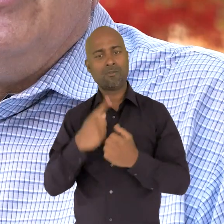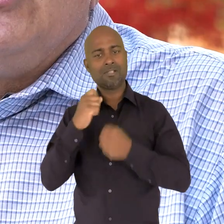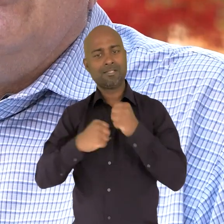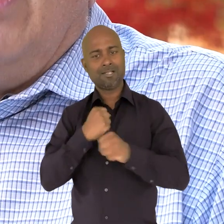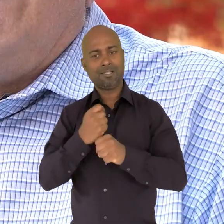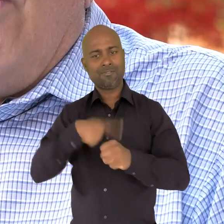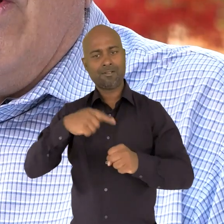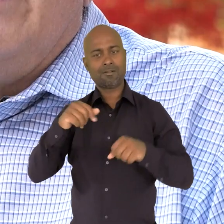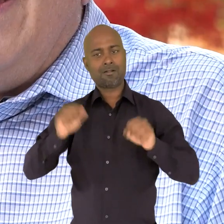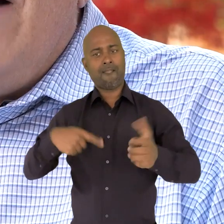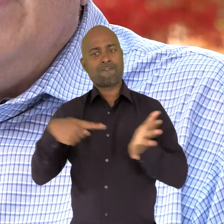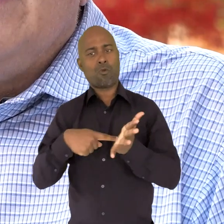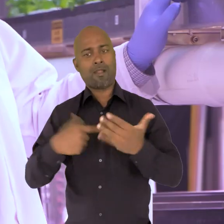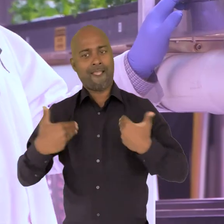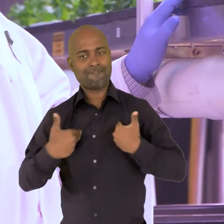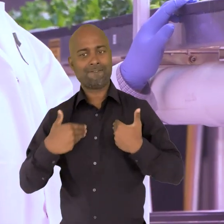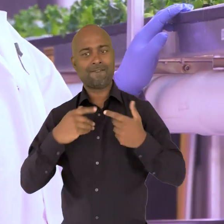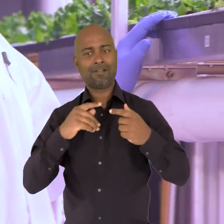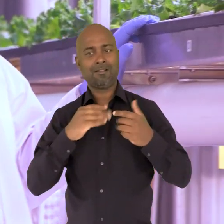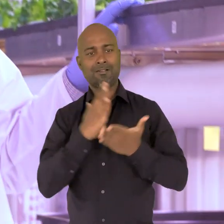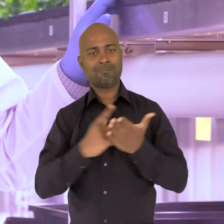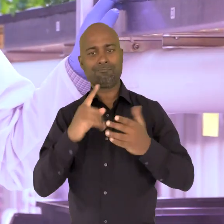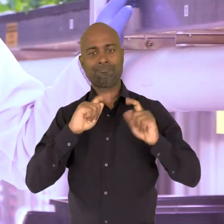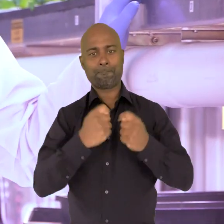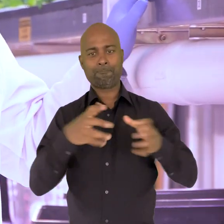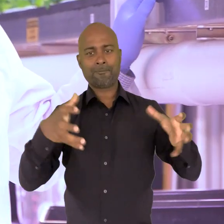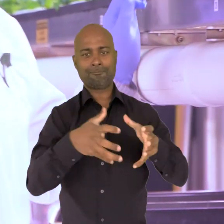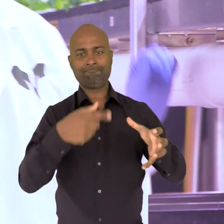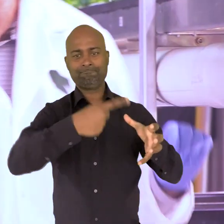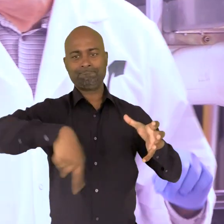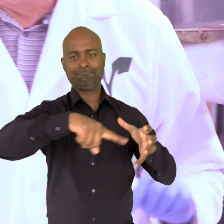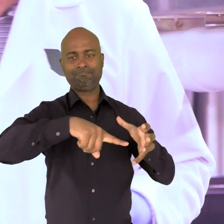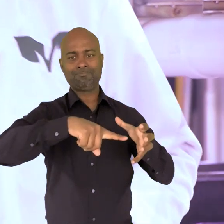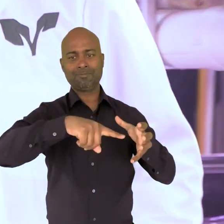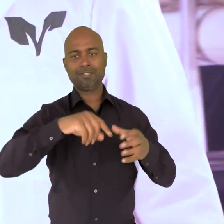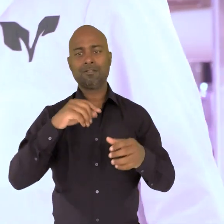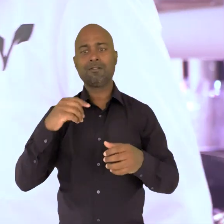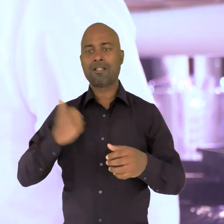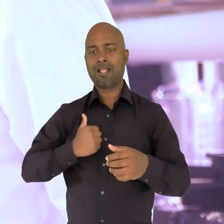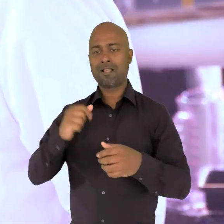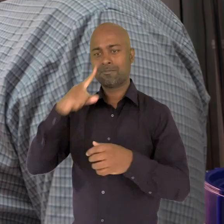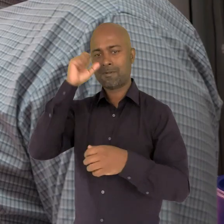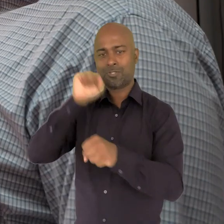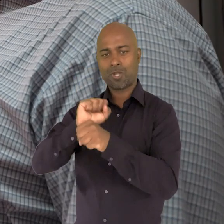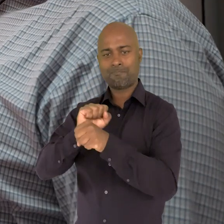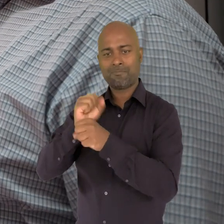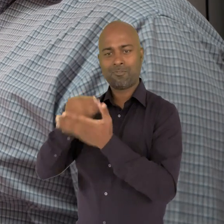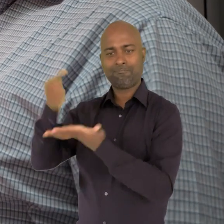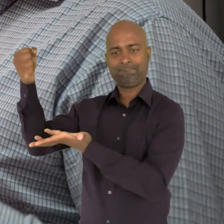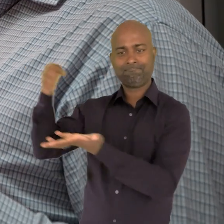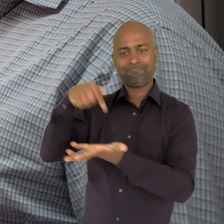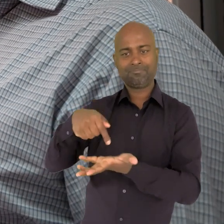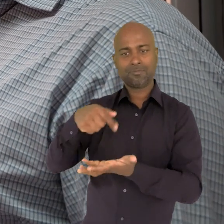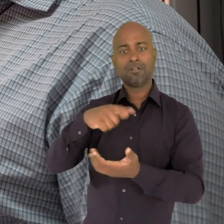were able to afford having somebody run our program together with the Canada Summer Jobs funding. Once they have